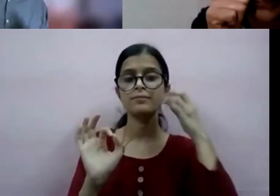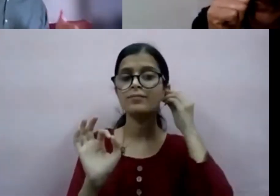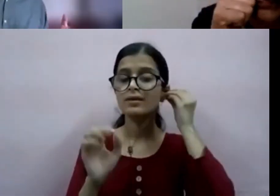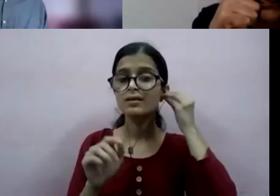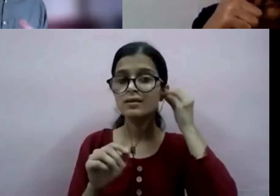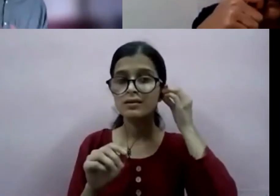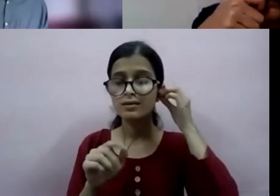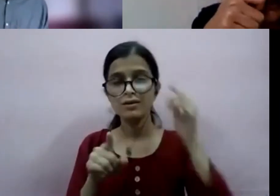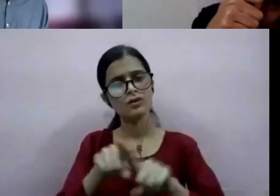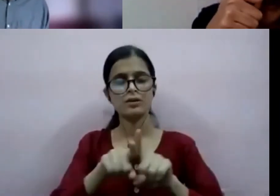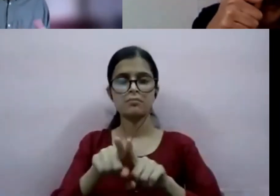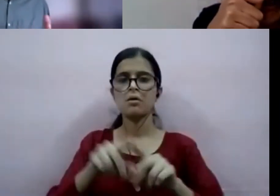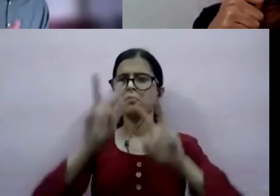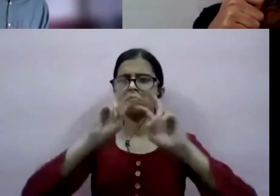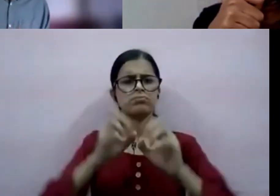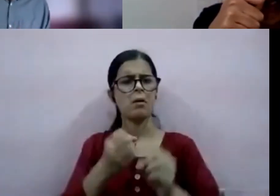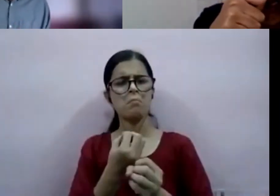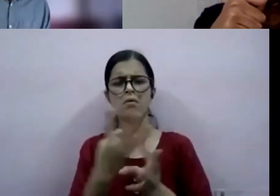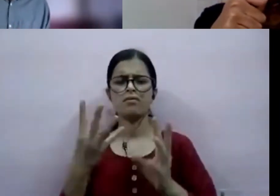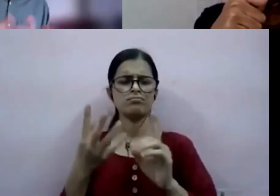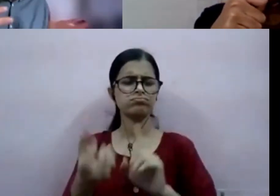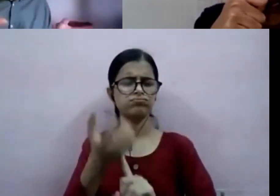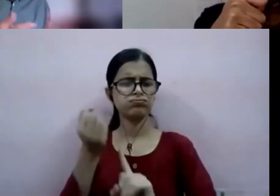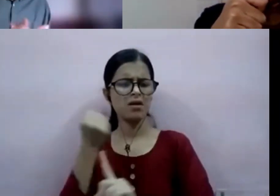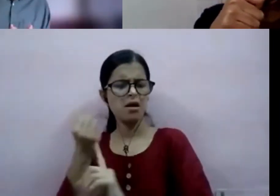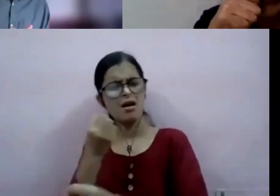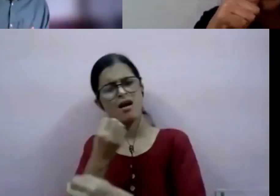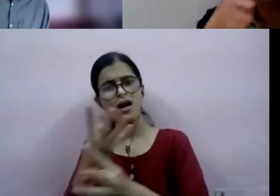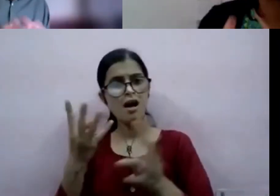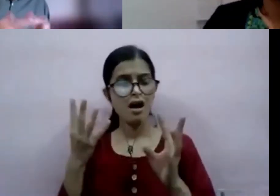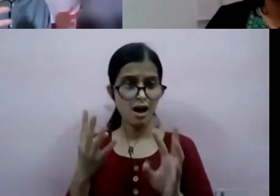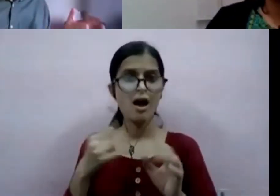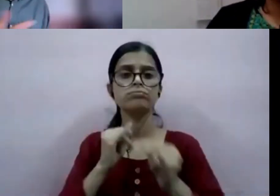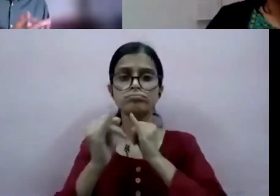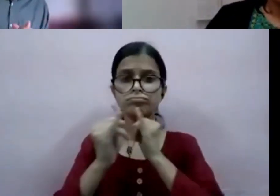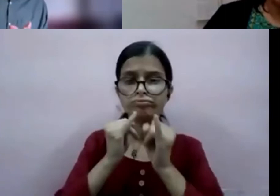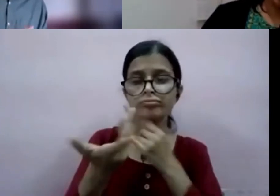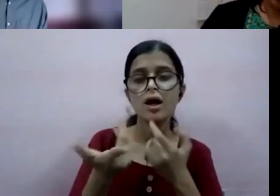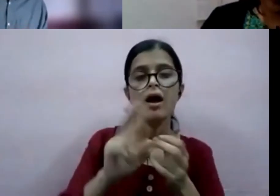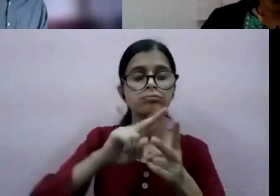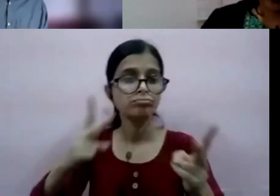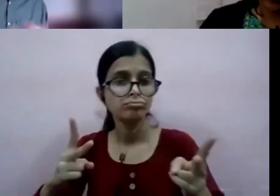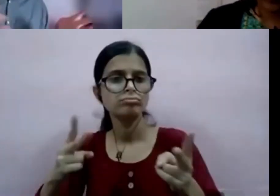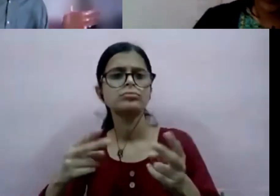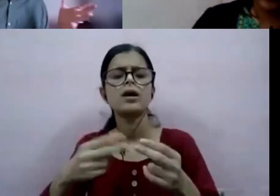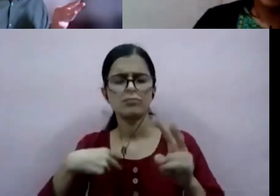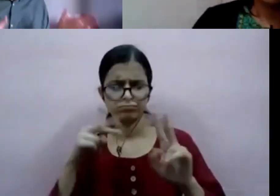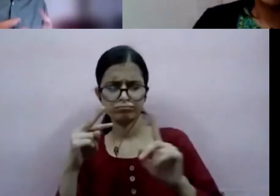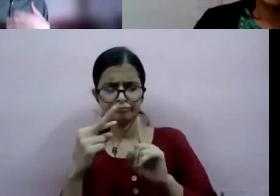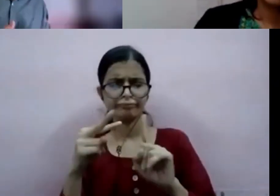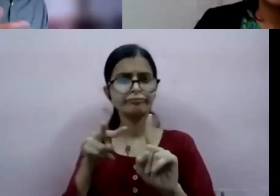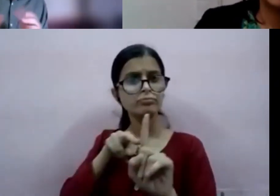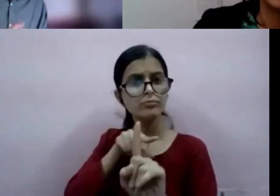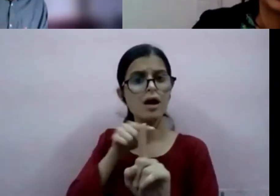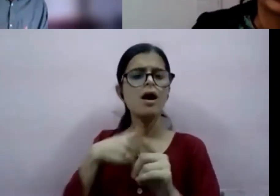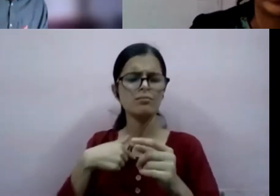a massive research team of 8 of us, and we all read interviews and we all looked at emergent themes. So we're